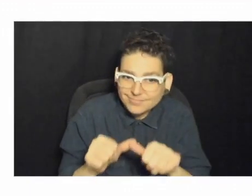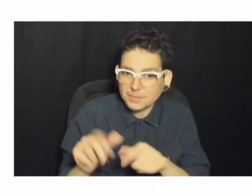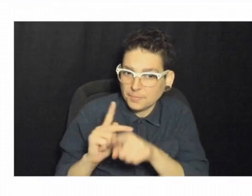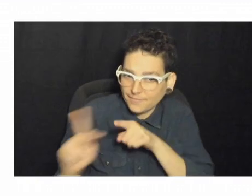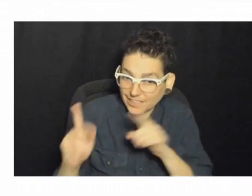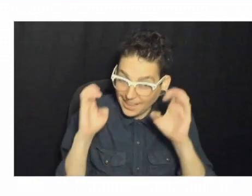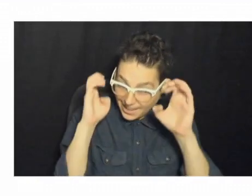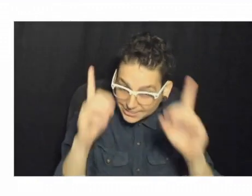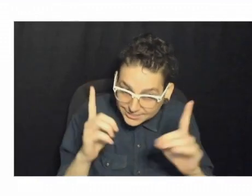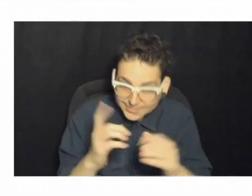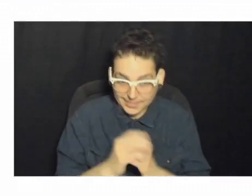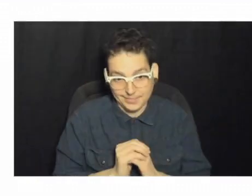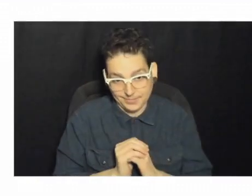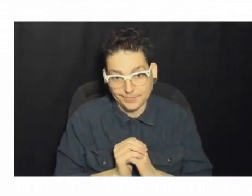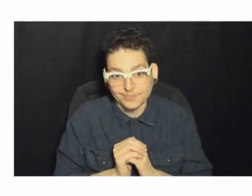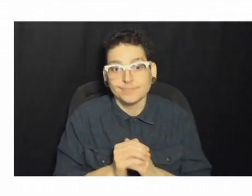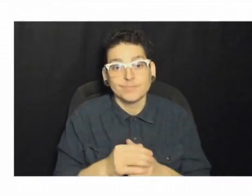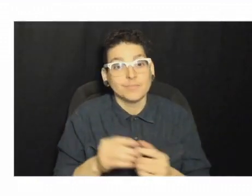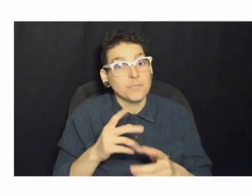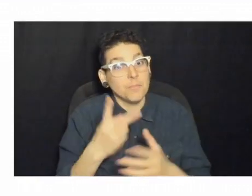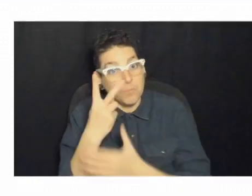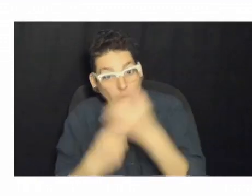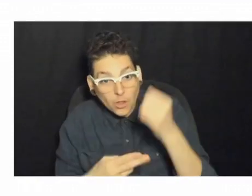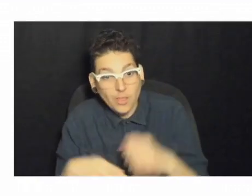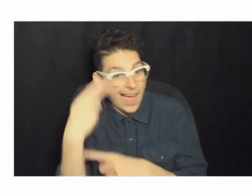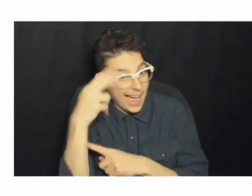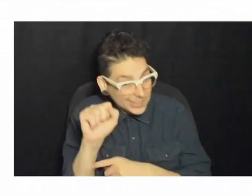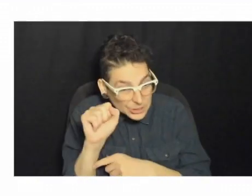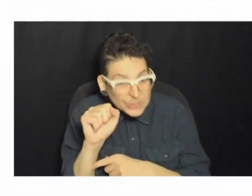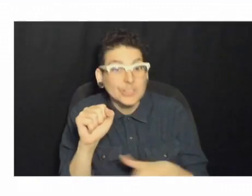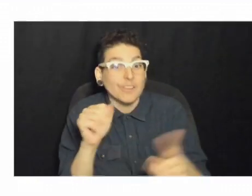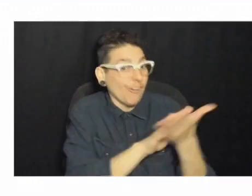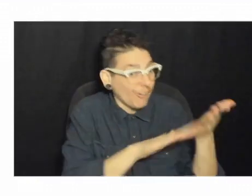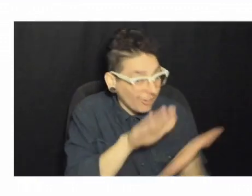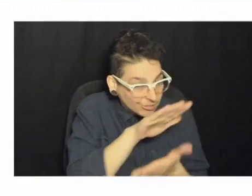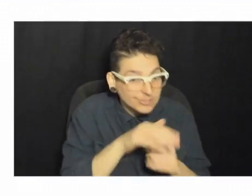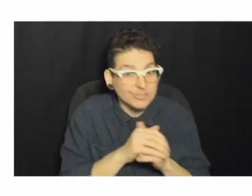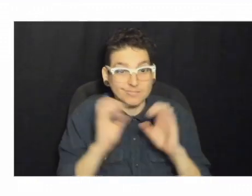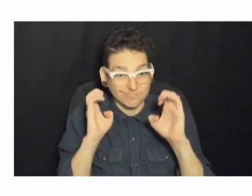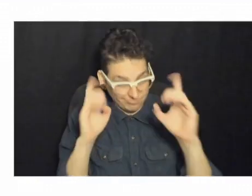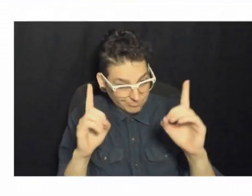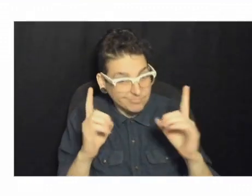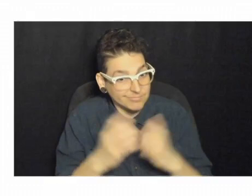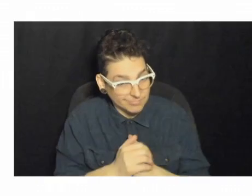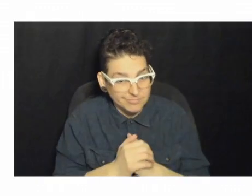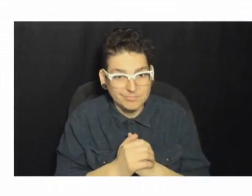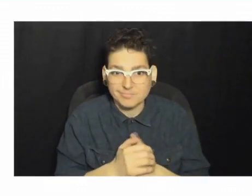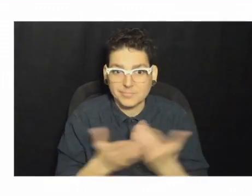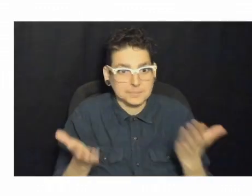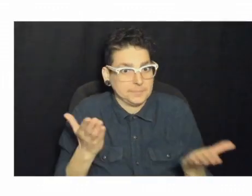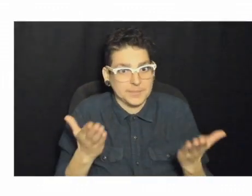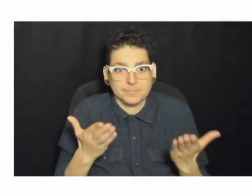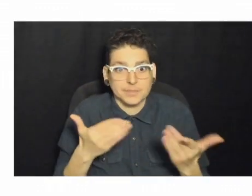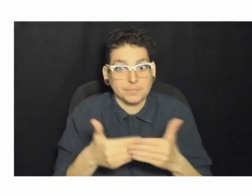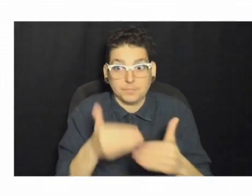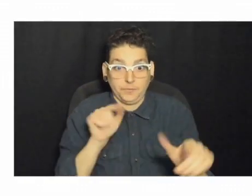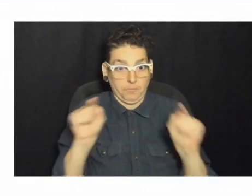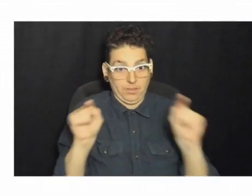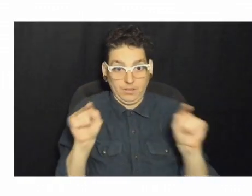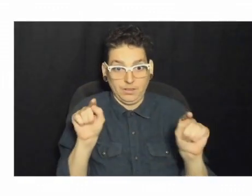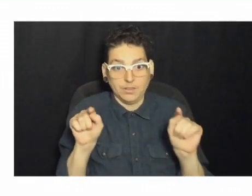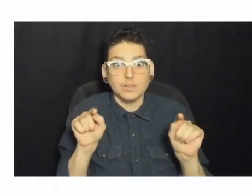high school and college education, and maybe even before high school, maybe elementary school, as we start to think about these things, but also continuing